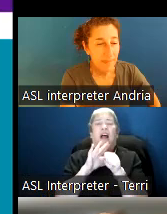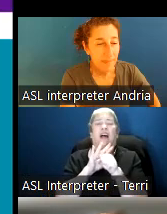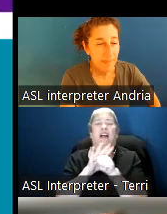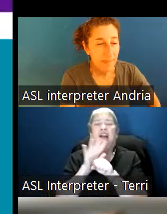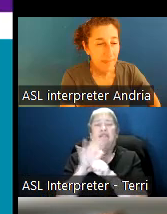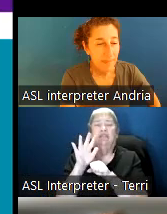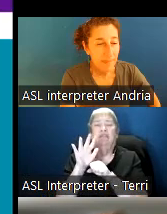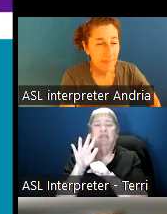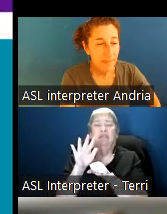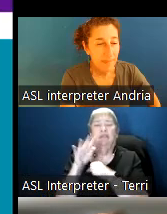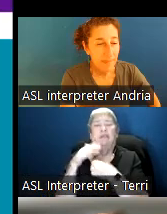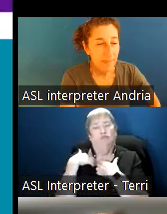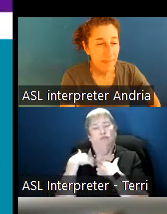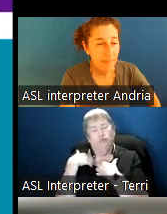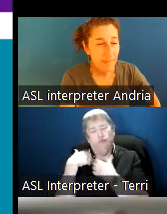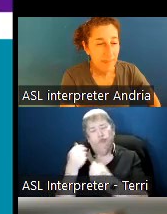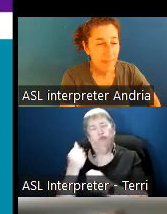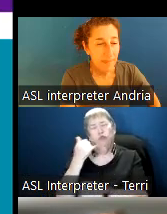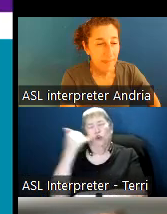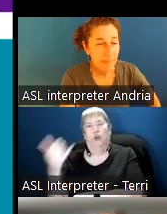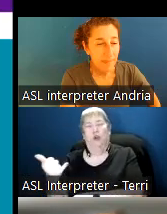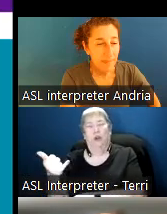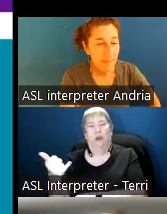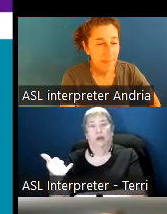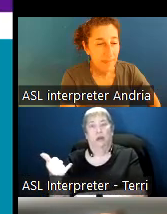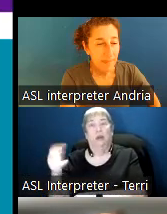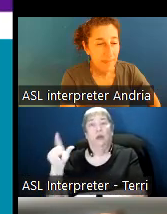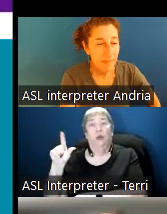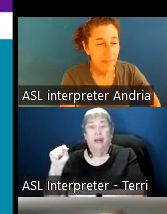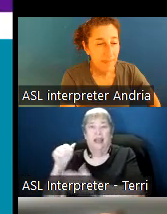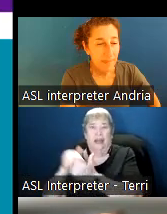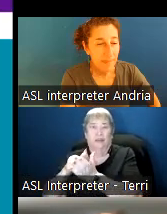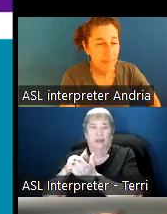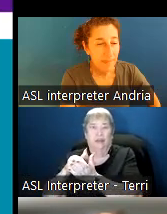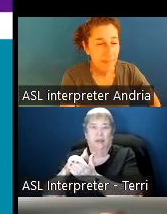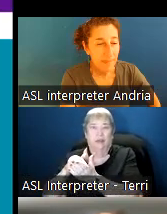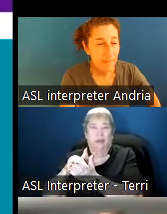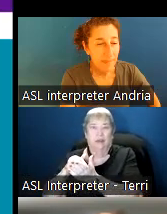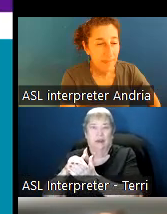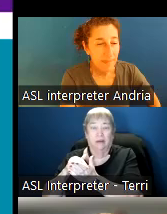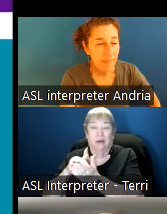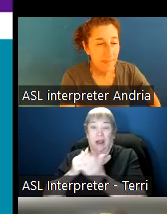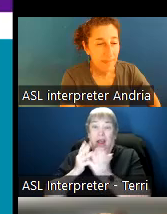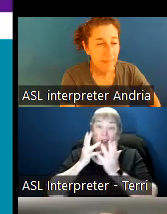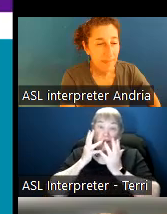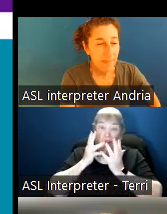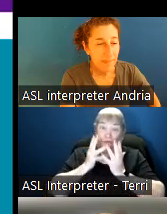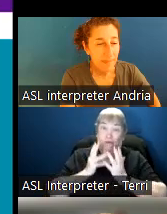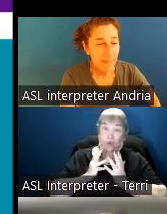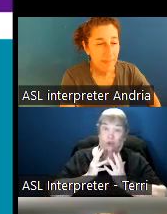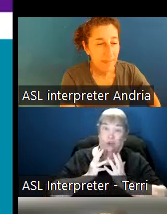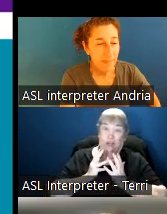me to get help. And unfortunately,